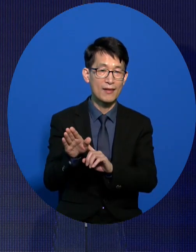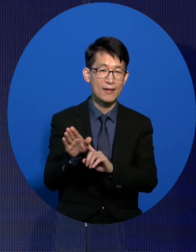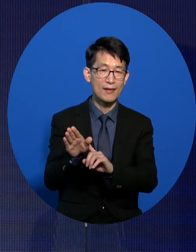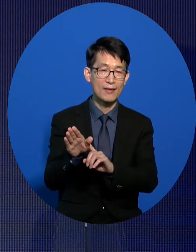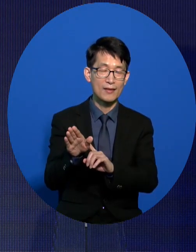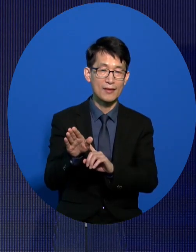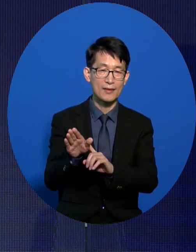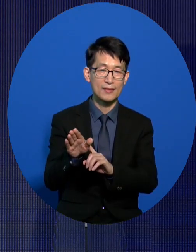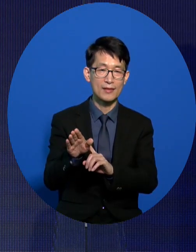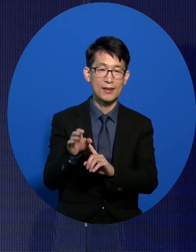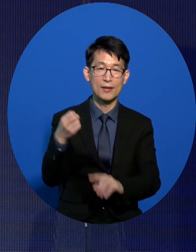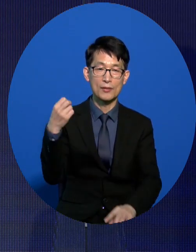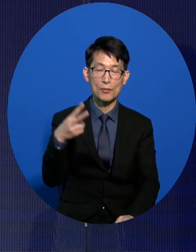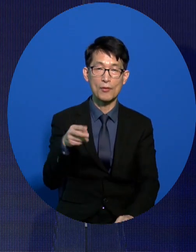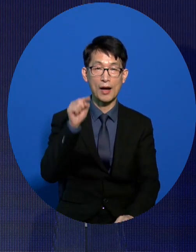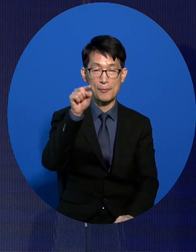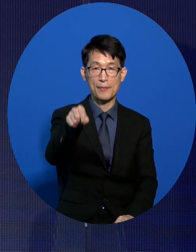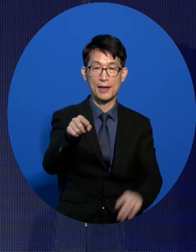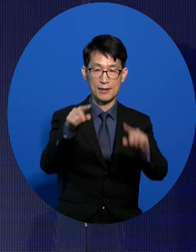the visual sense.